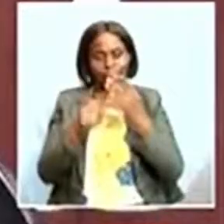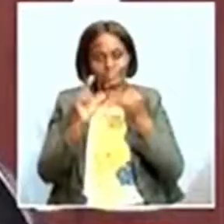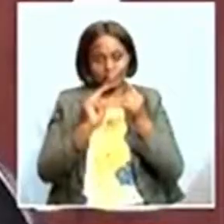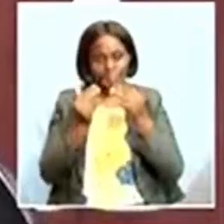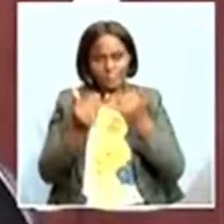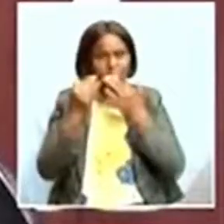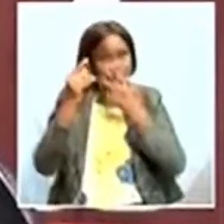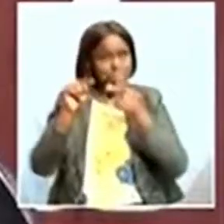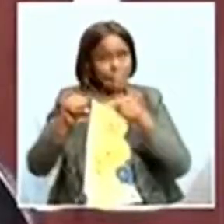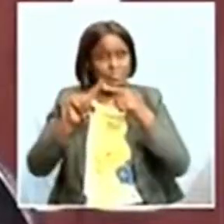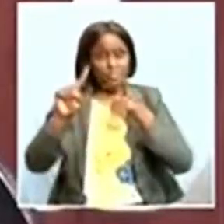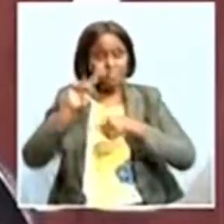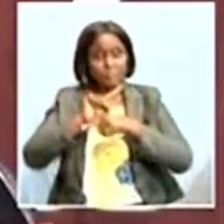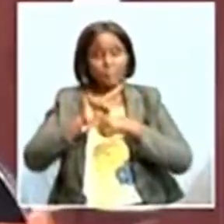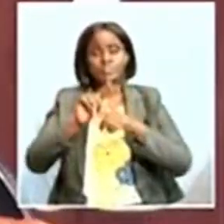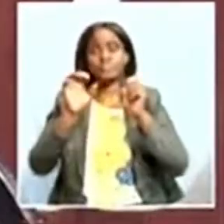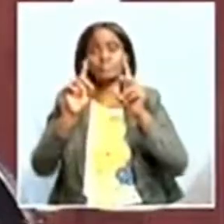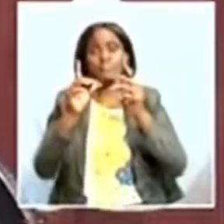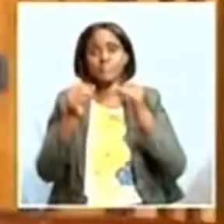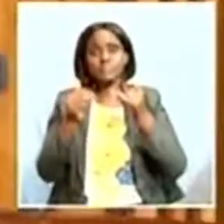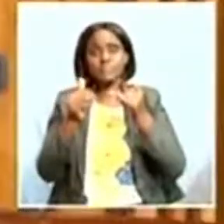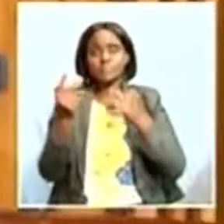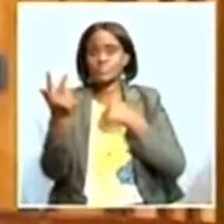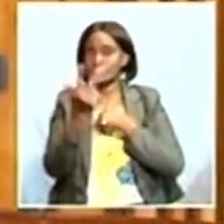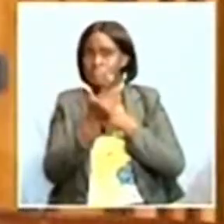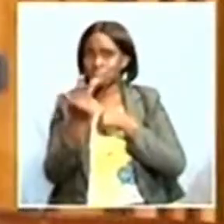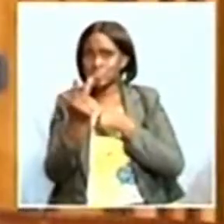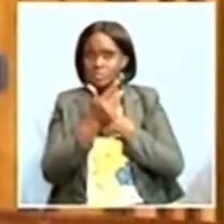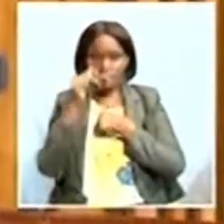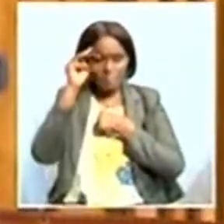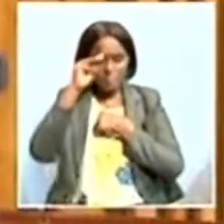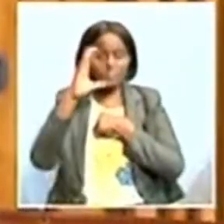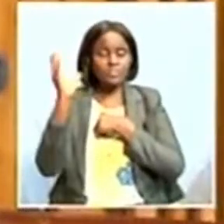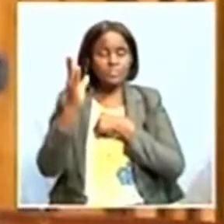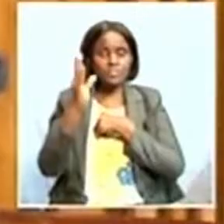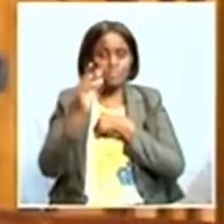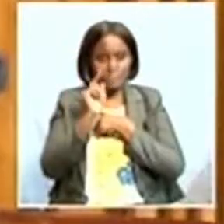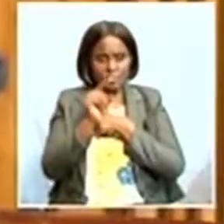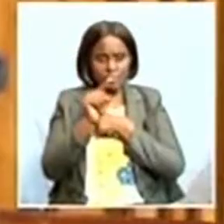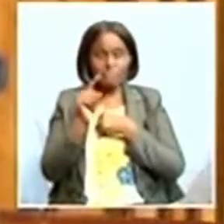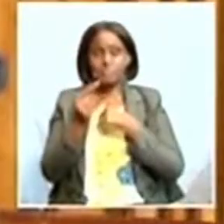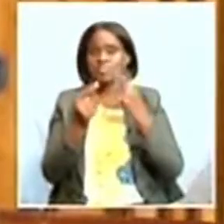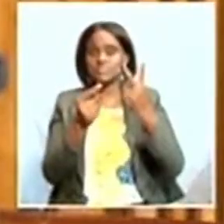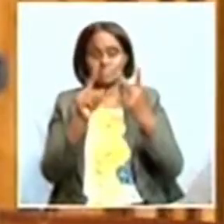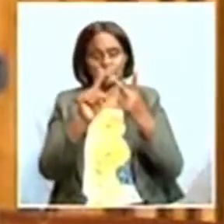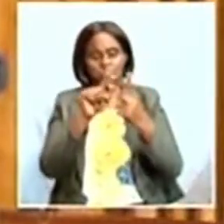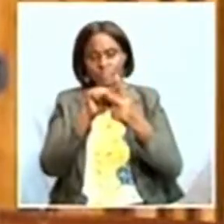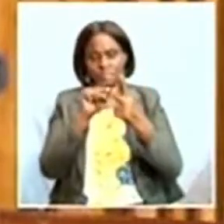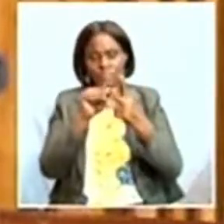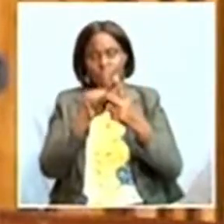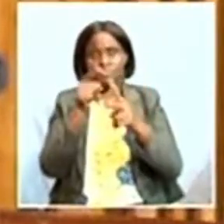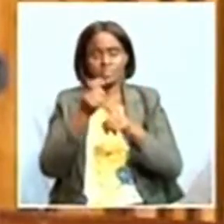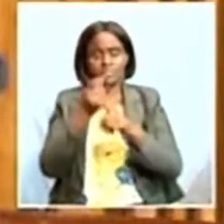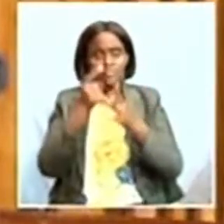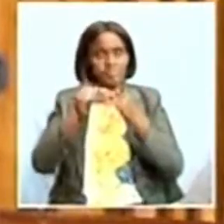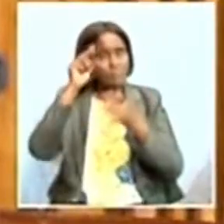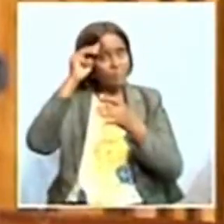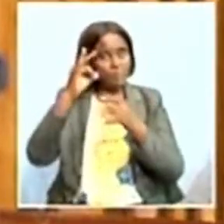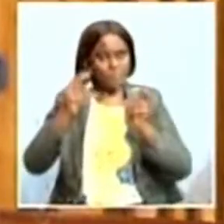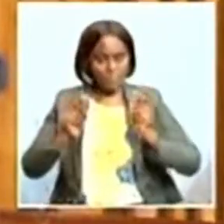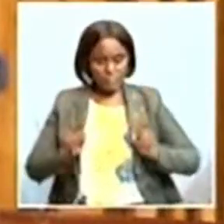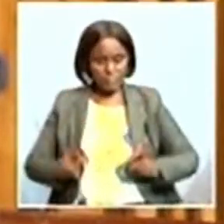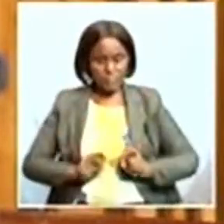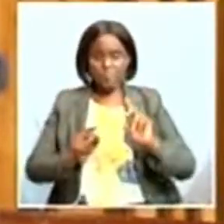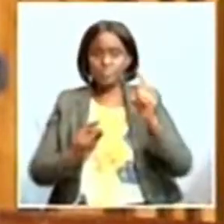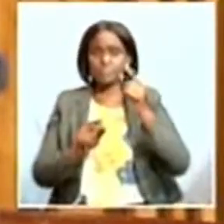floor of the House today. Muta. Okay, so the 3 ministerial statements, 2 of them will be delivered by the Minister of Health, and